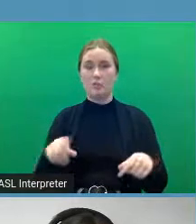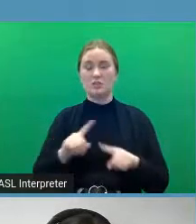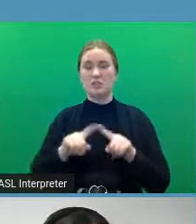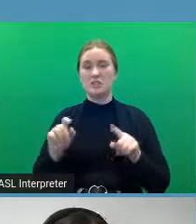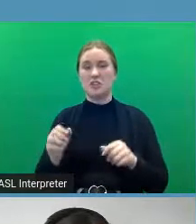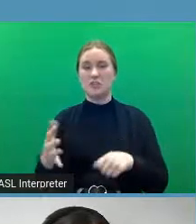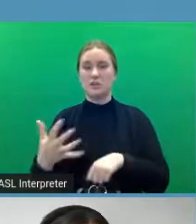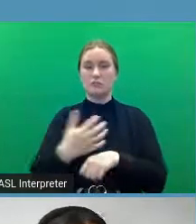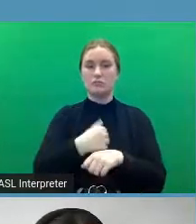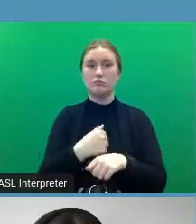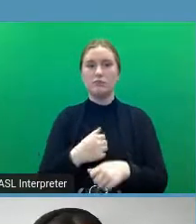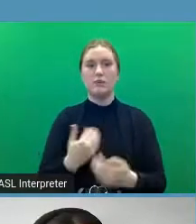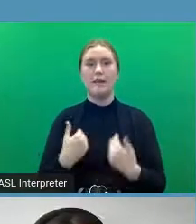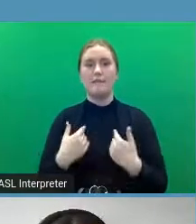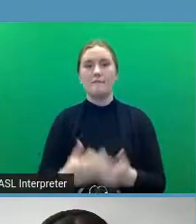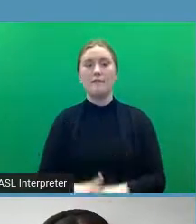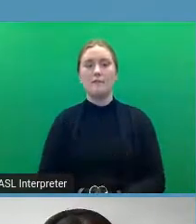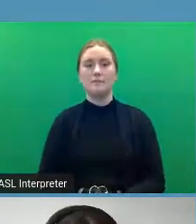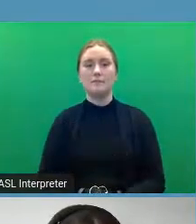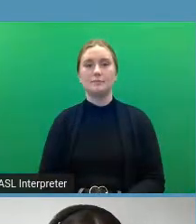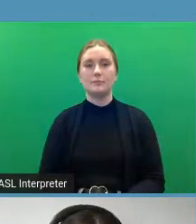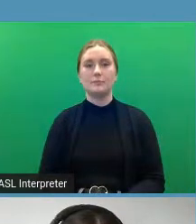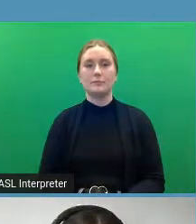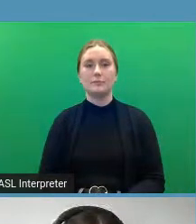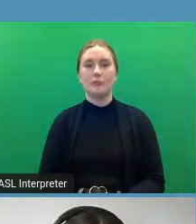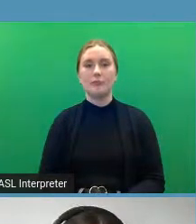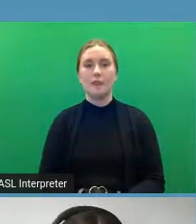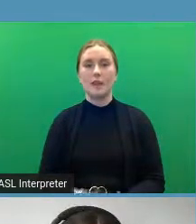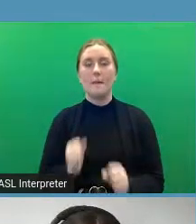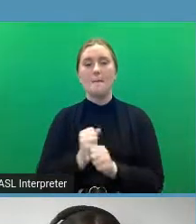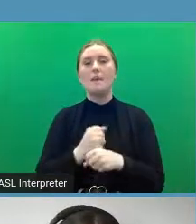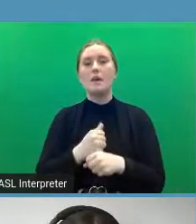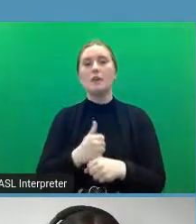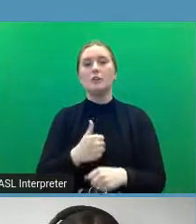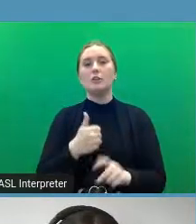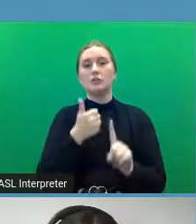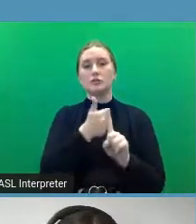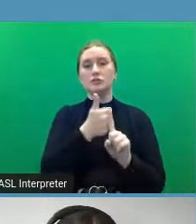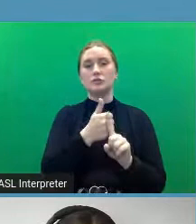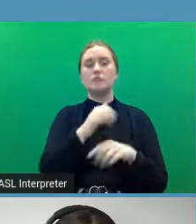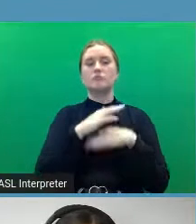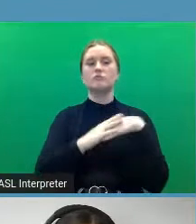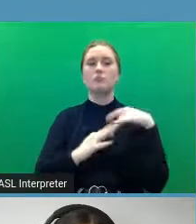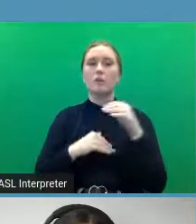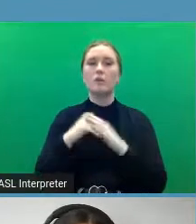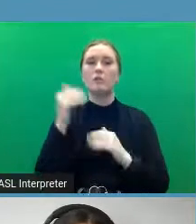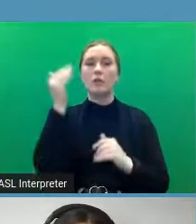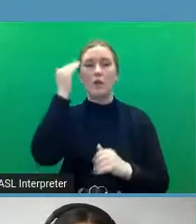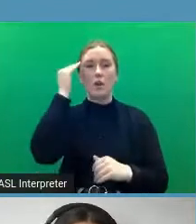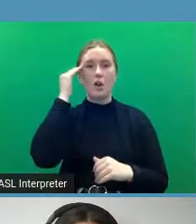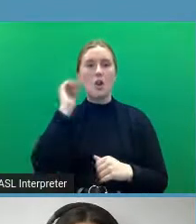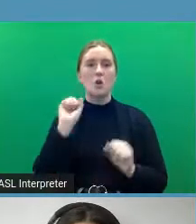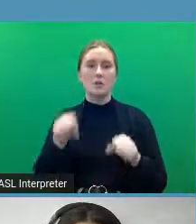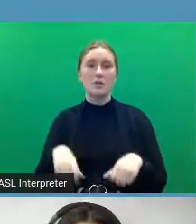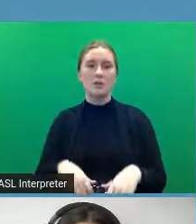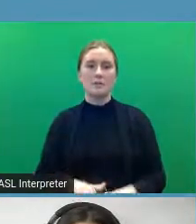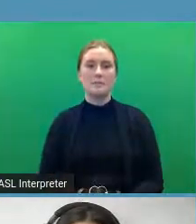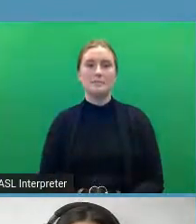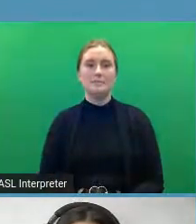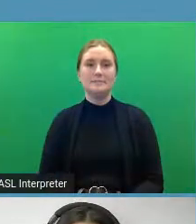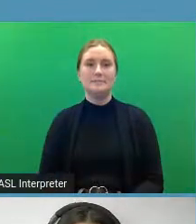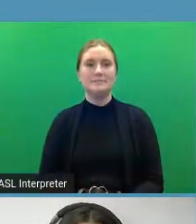so giving yourself space to be inclusive is an important part of the process. And then this is